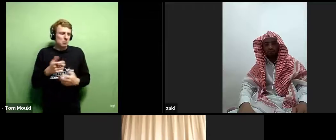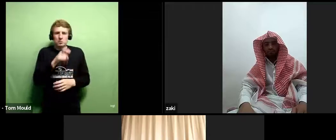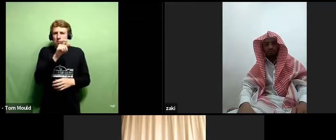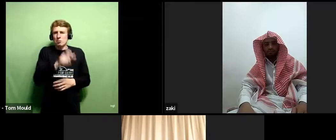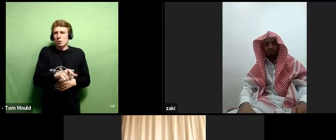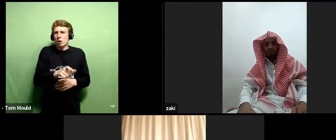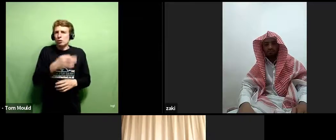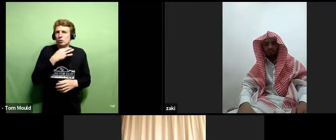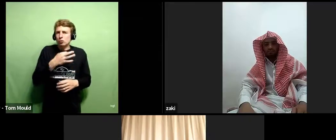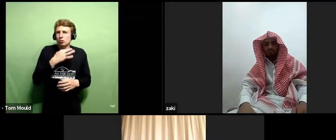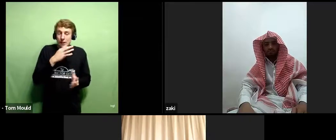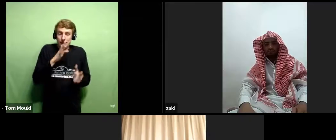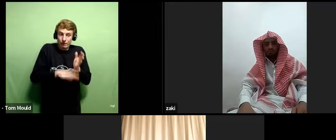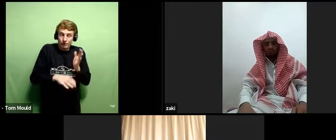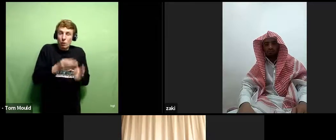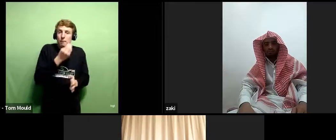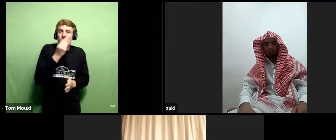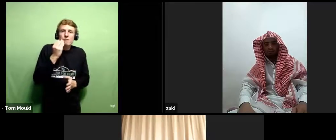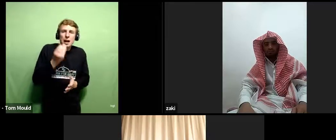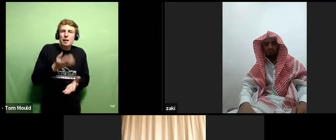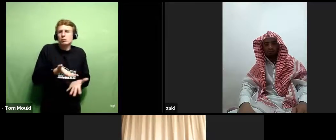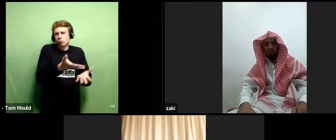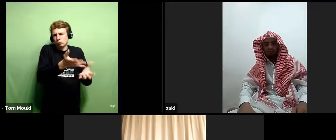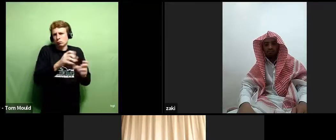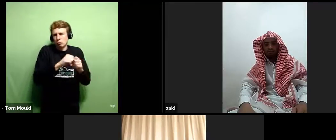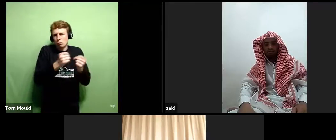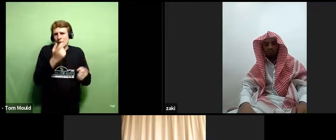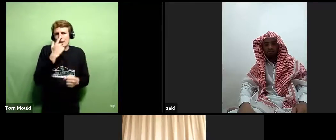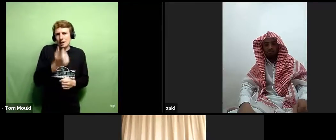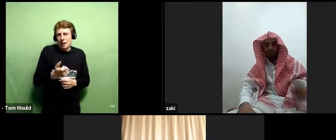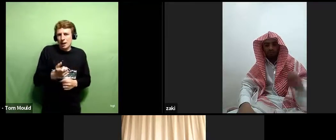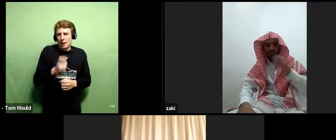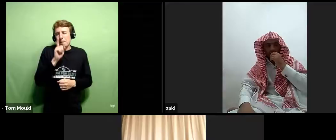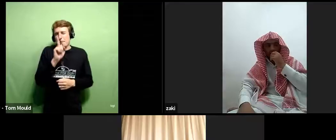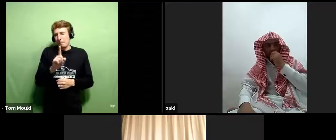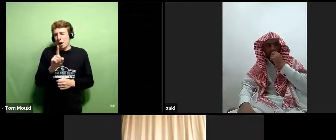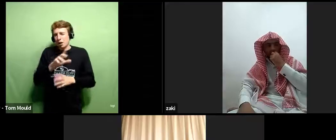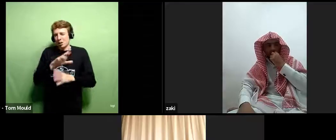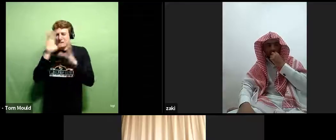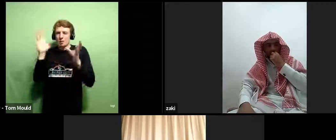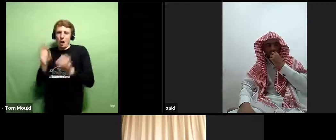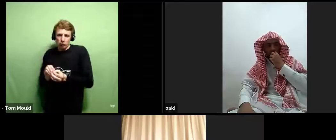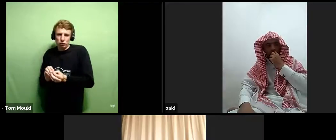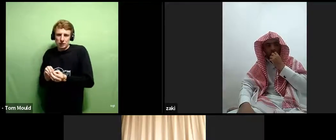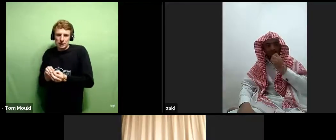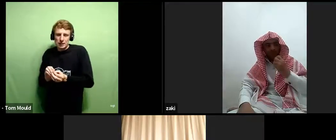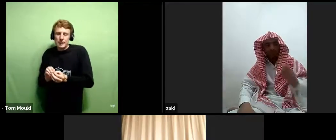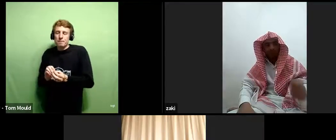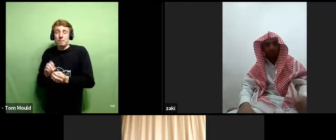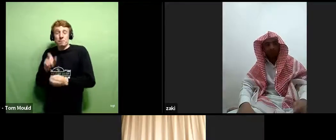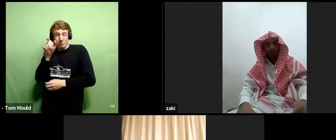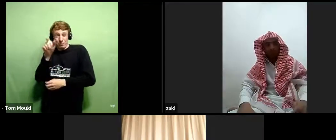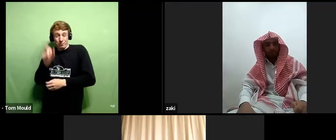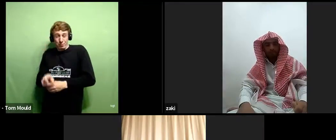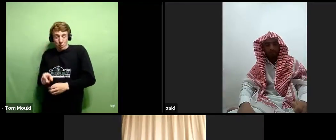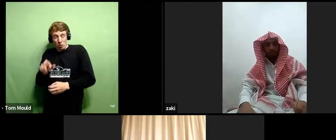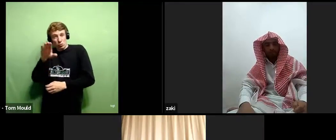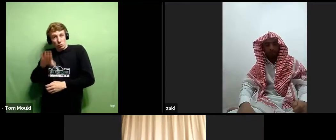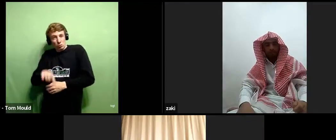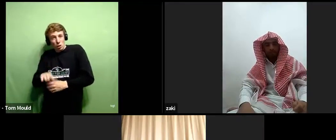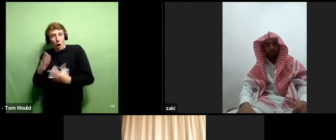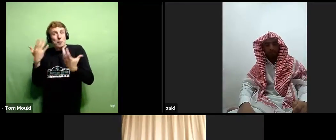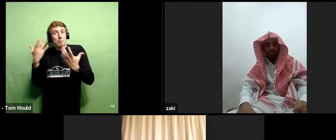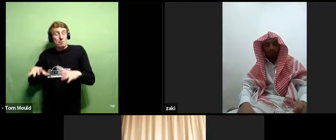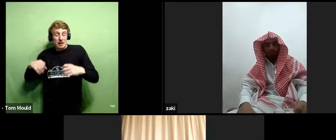by fasting. So in summary, everyone who has reached an age of the age of puberty,